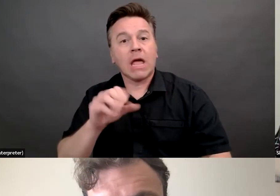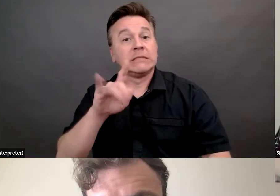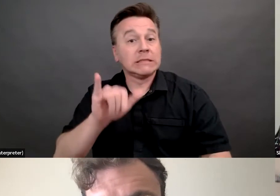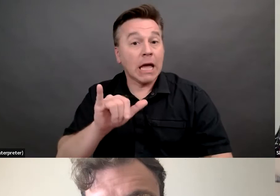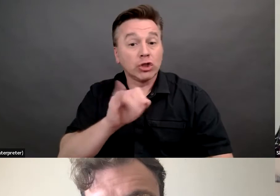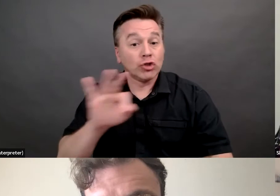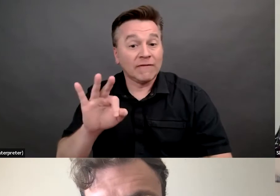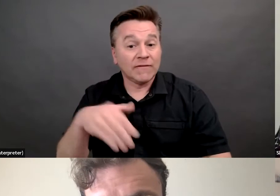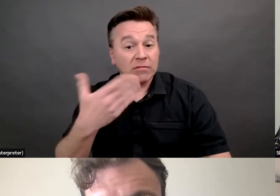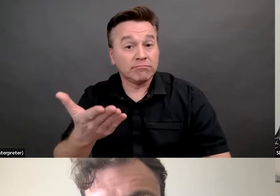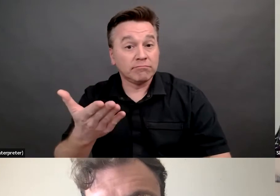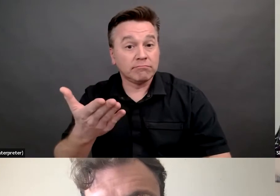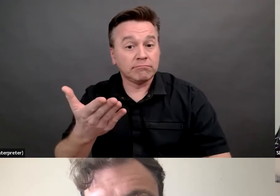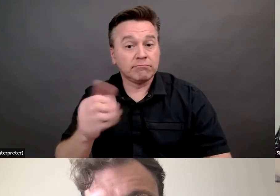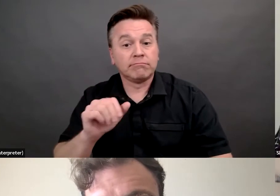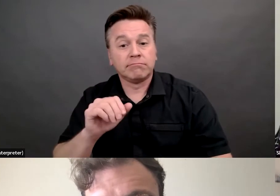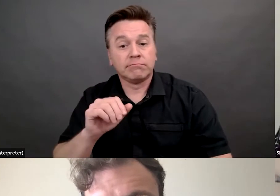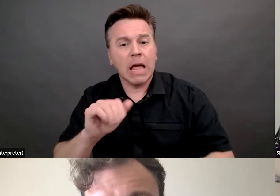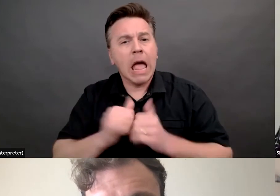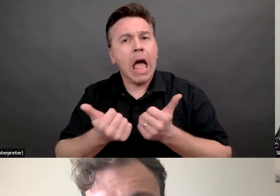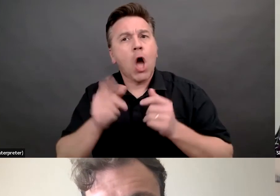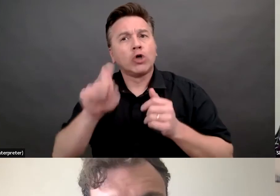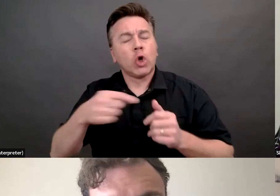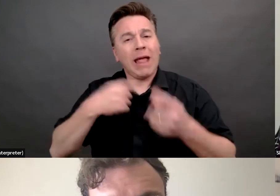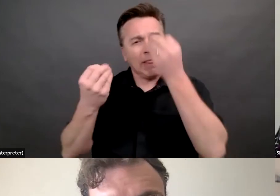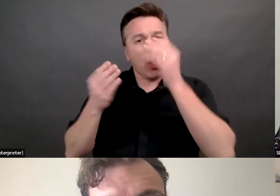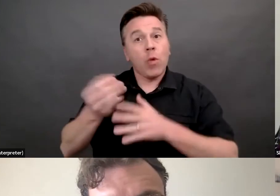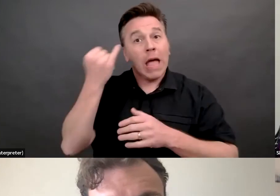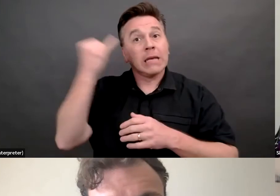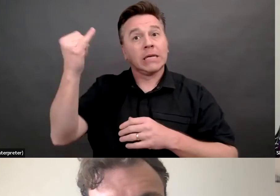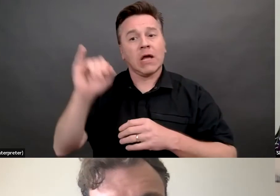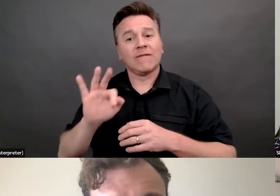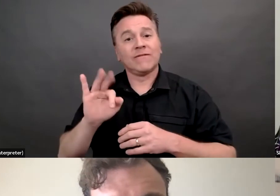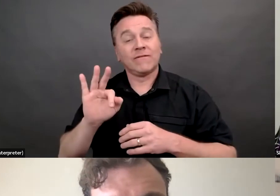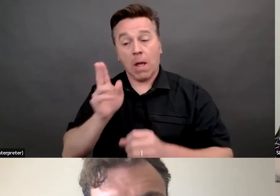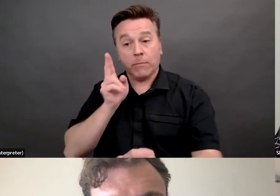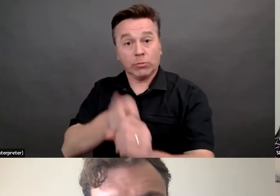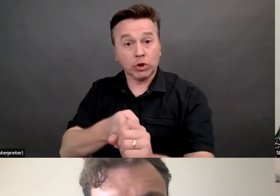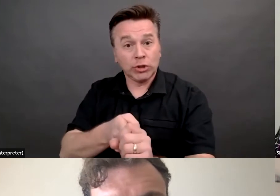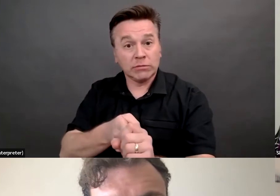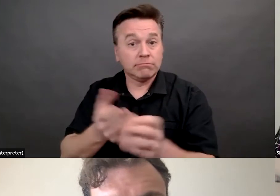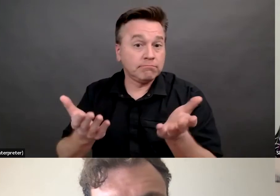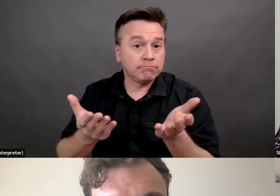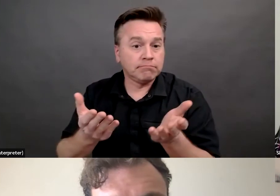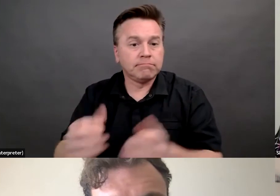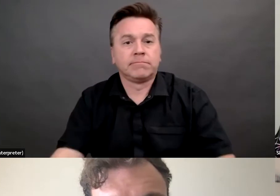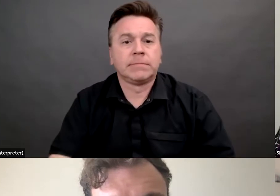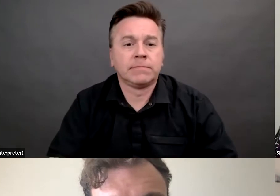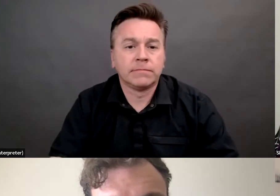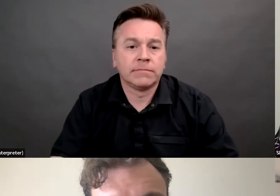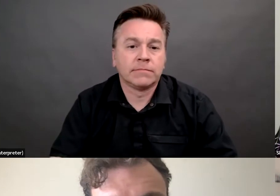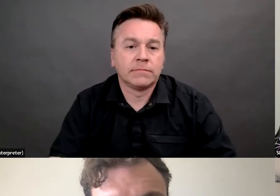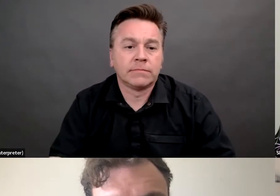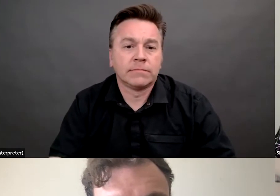Sky, Jeff, how should we think about this idea of participation?